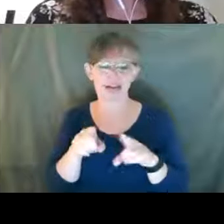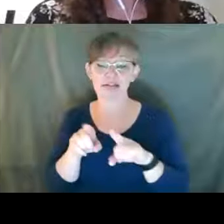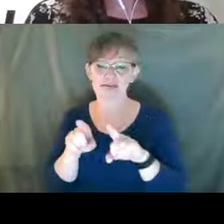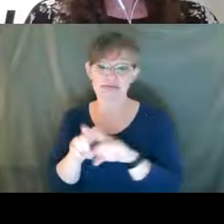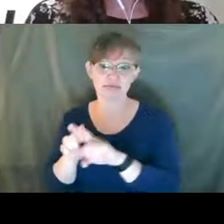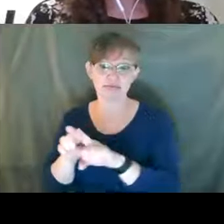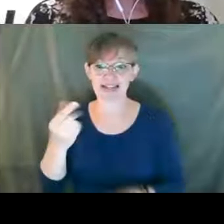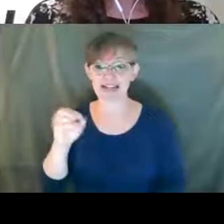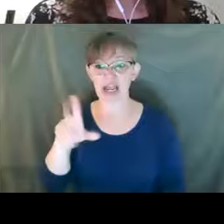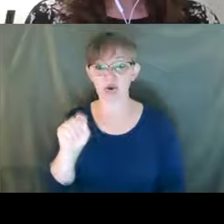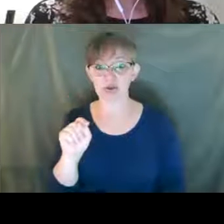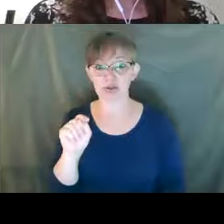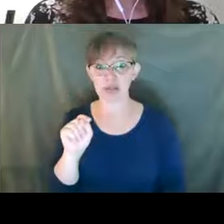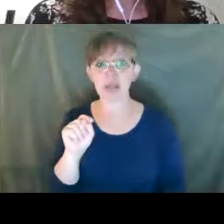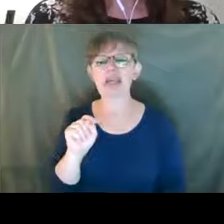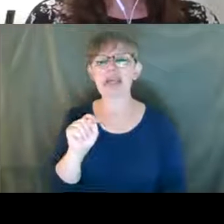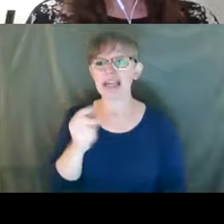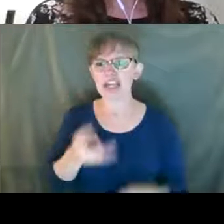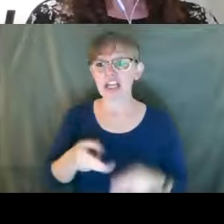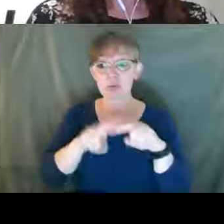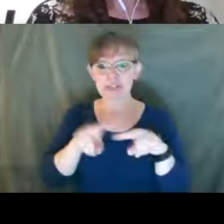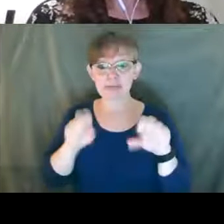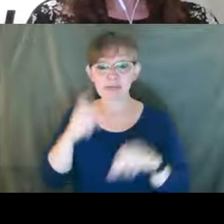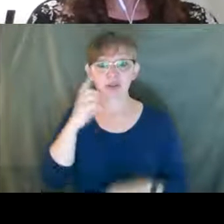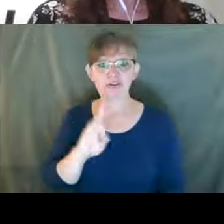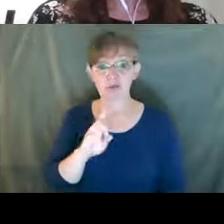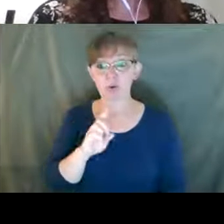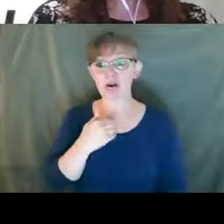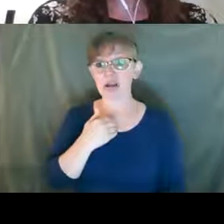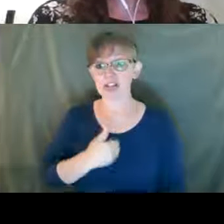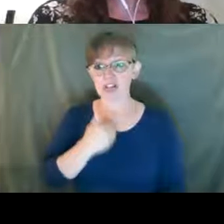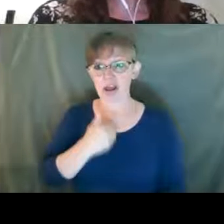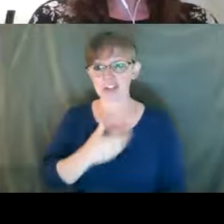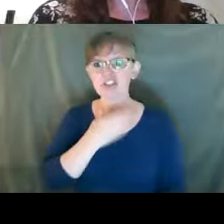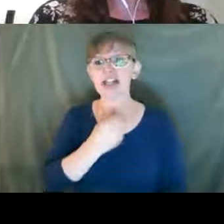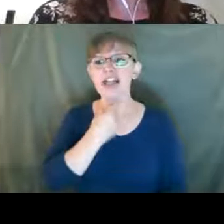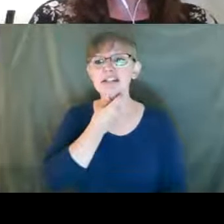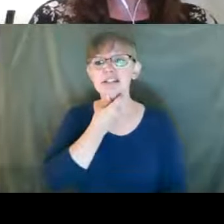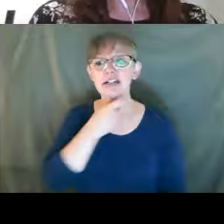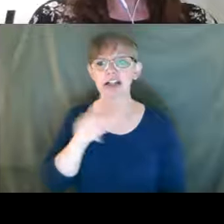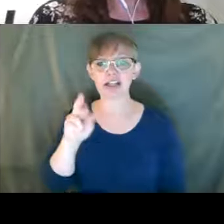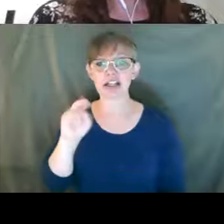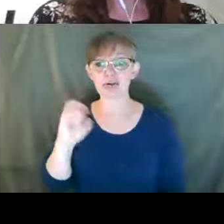cancer, 50% of larynx cancer, and increases the risk of contracting